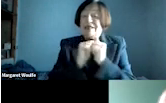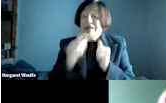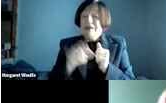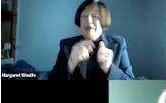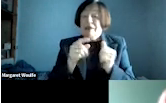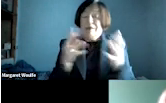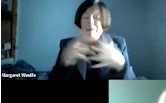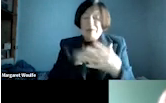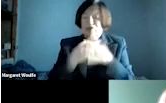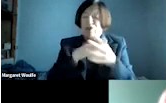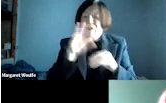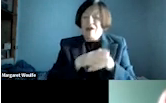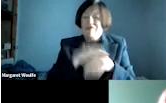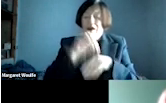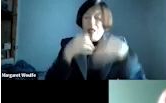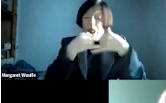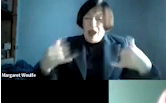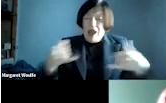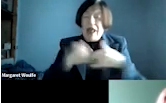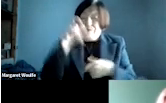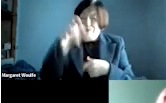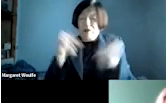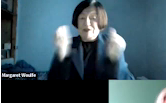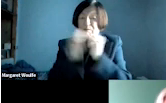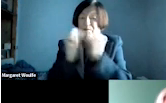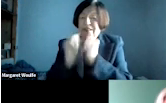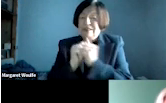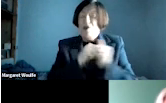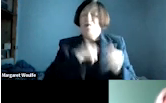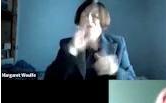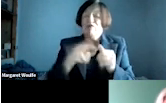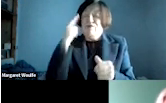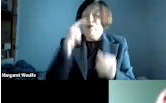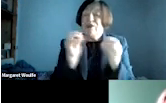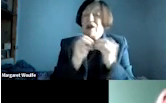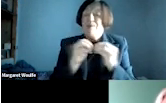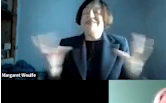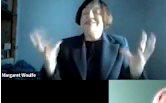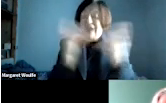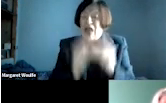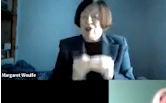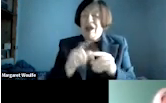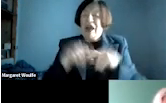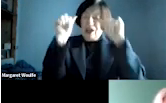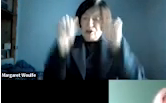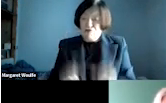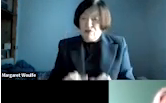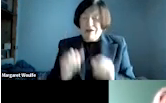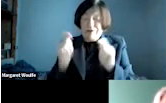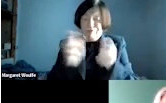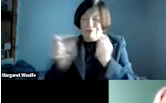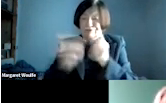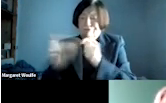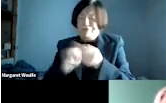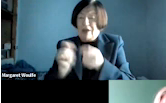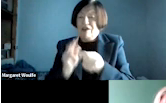combination of online and in person. We will review the comments together and agree on the revised